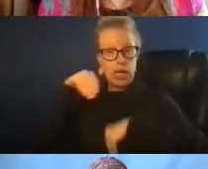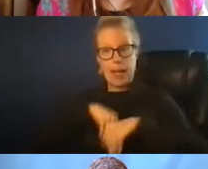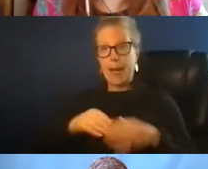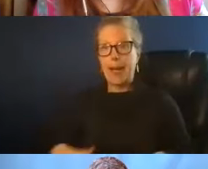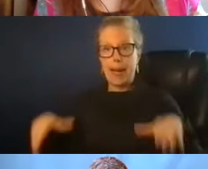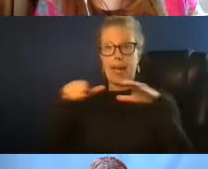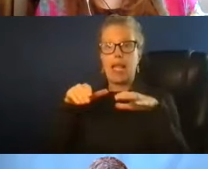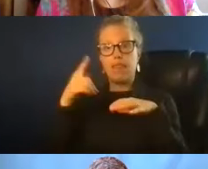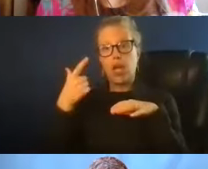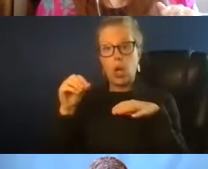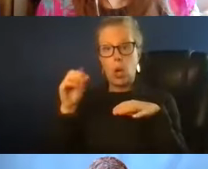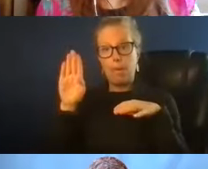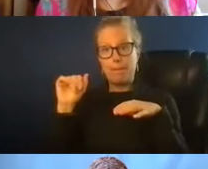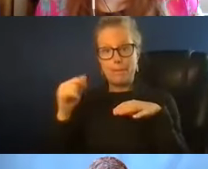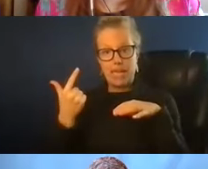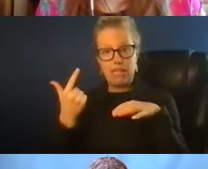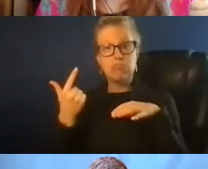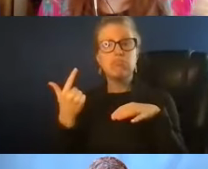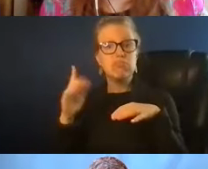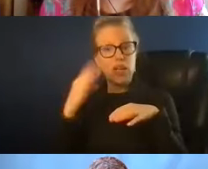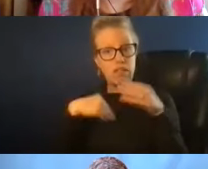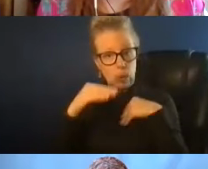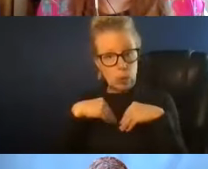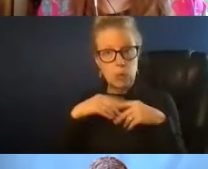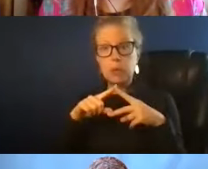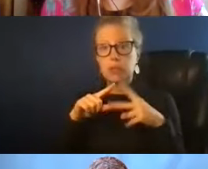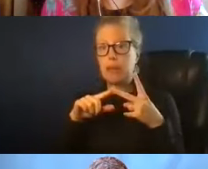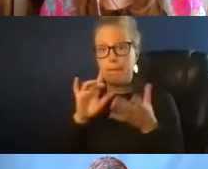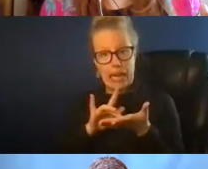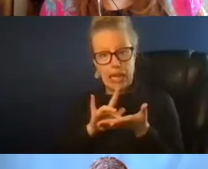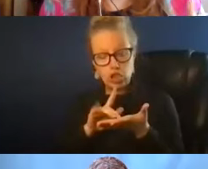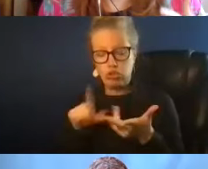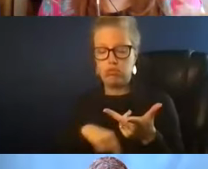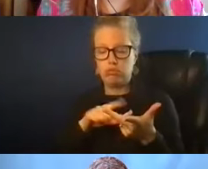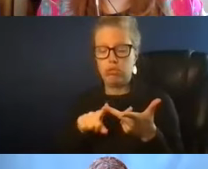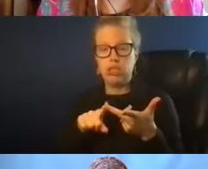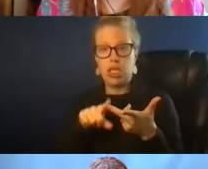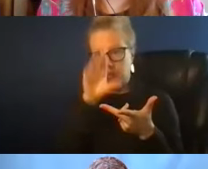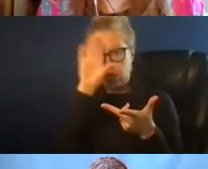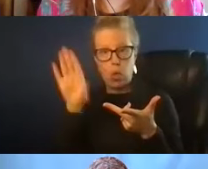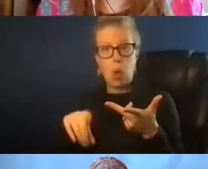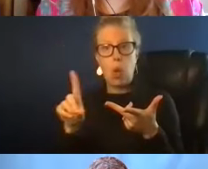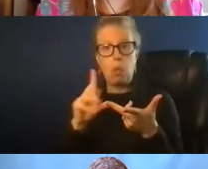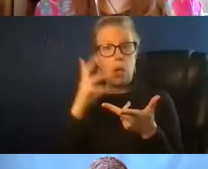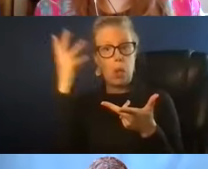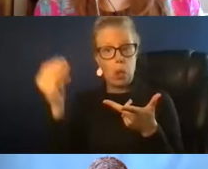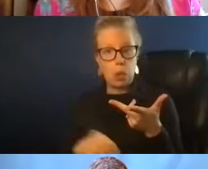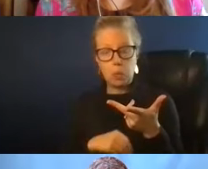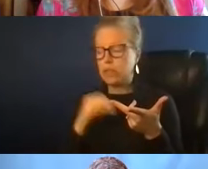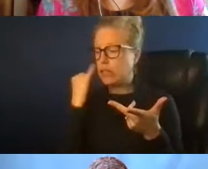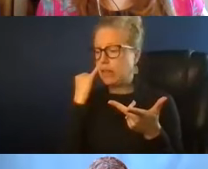call a go bag. These are your foods, your medications, knowing where you're going to go if you